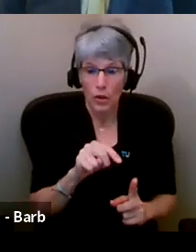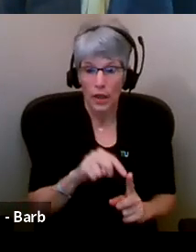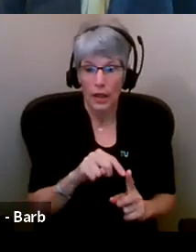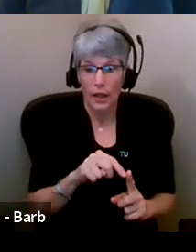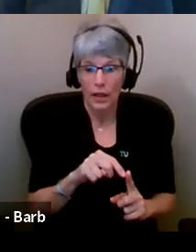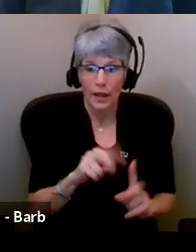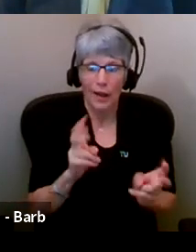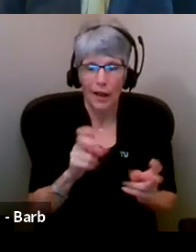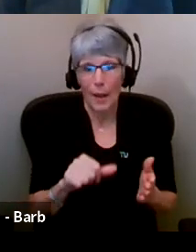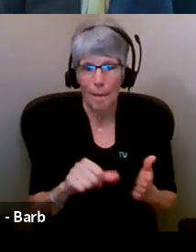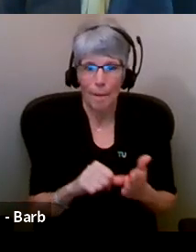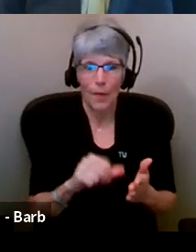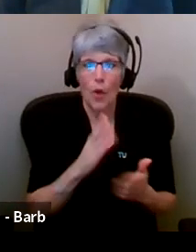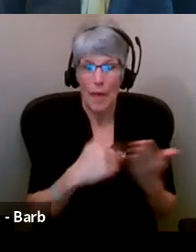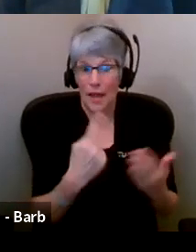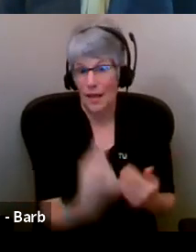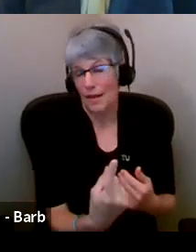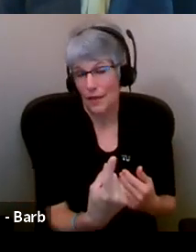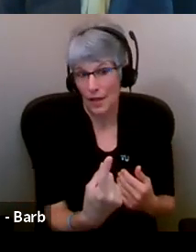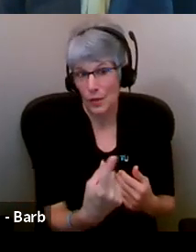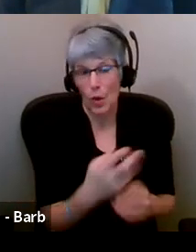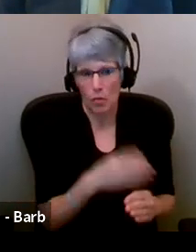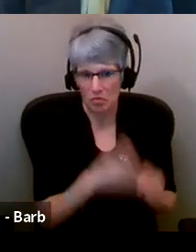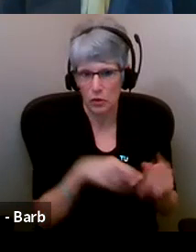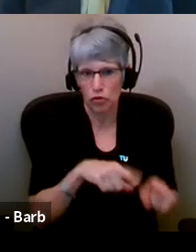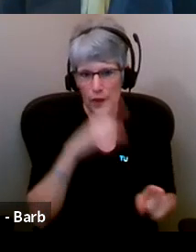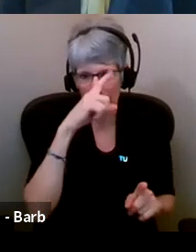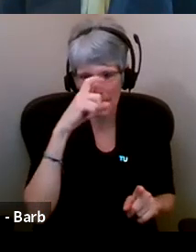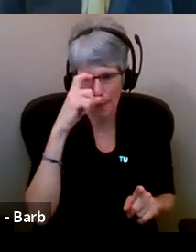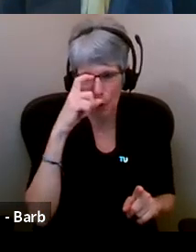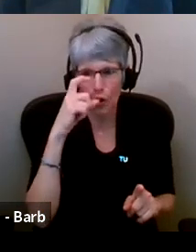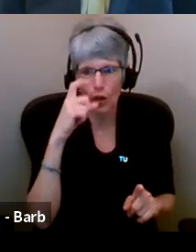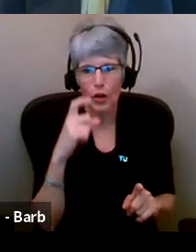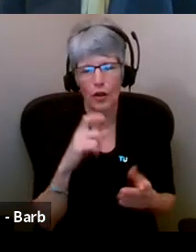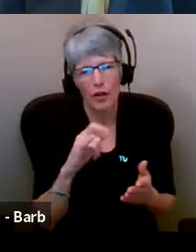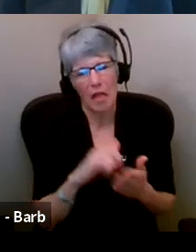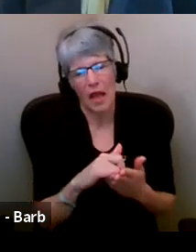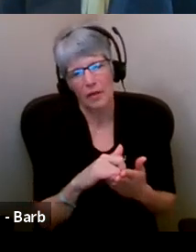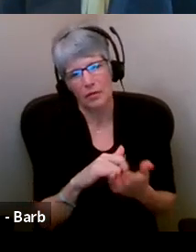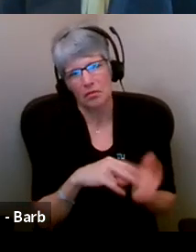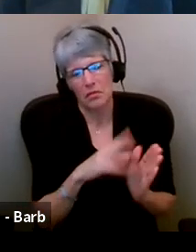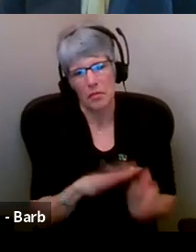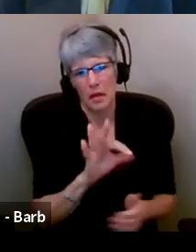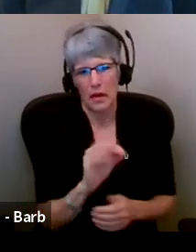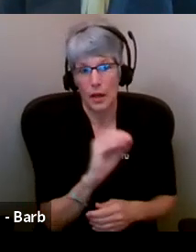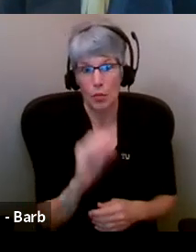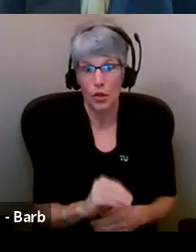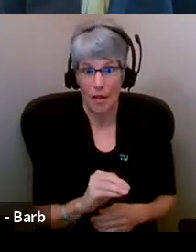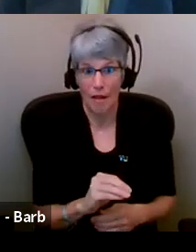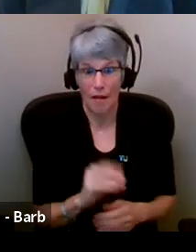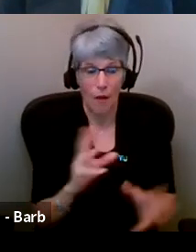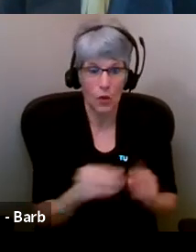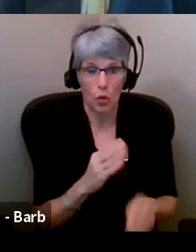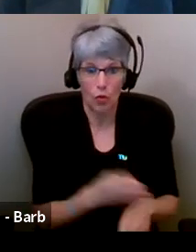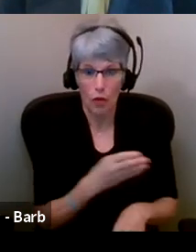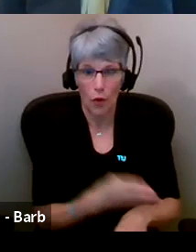that construction will be done this summer, and that is encompasses pretty much 90% of the total renovation and